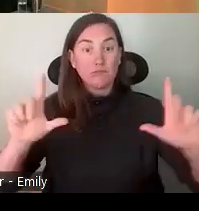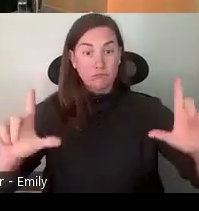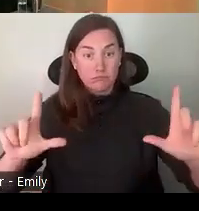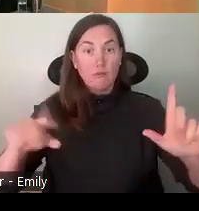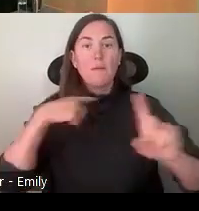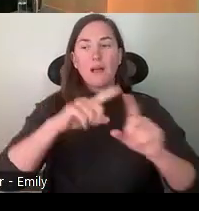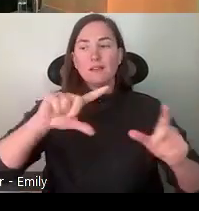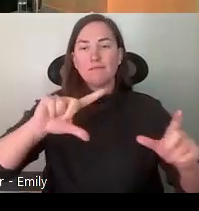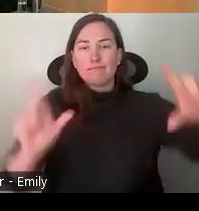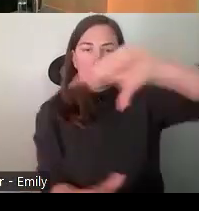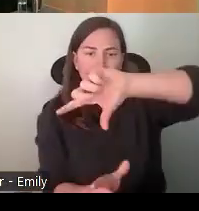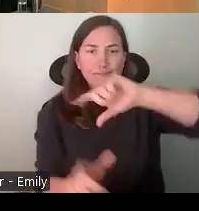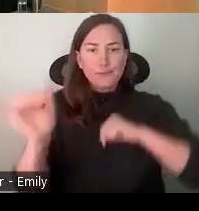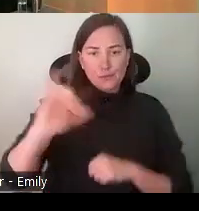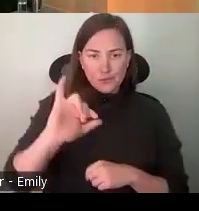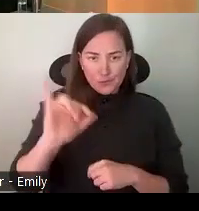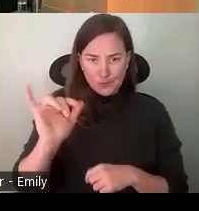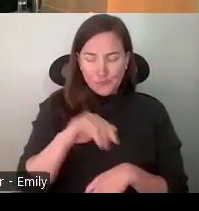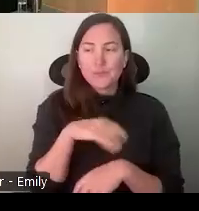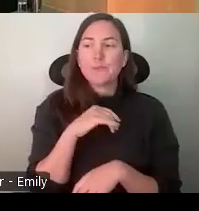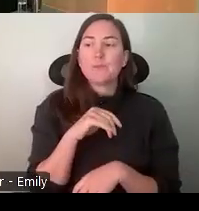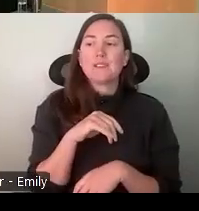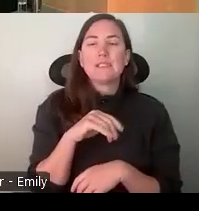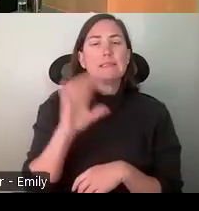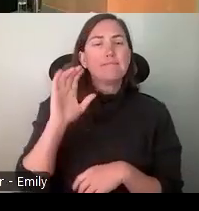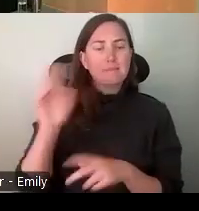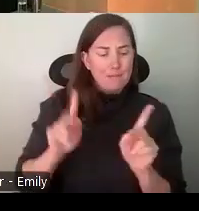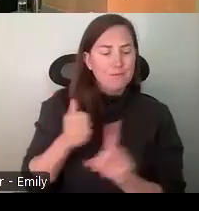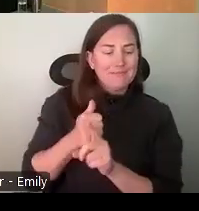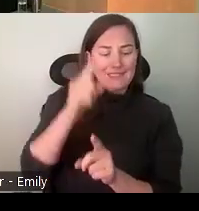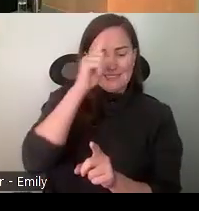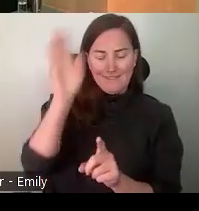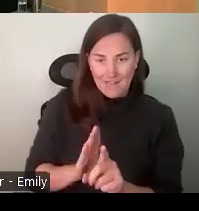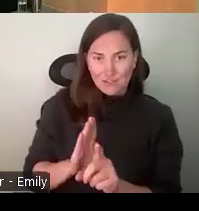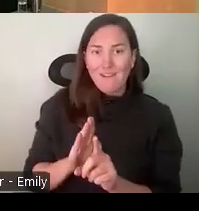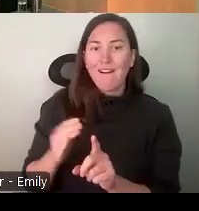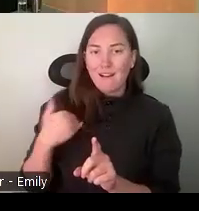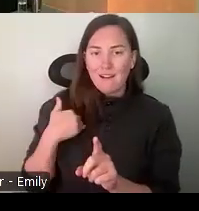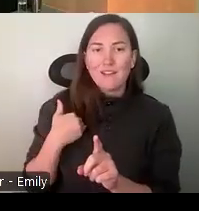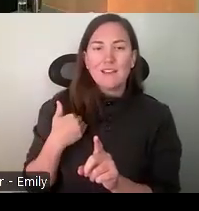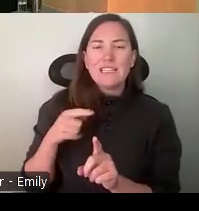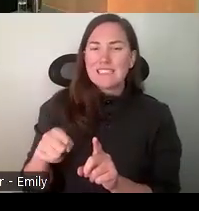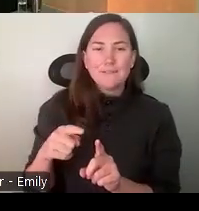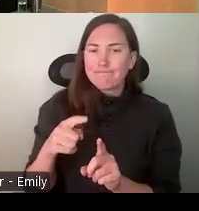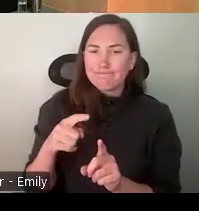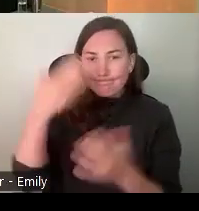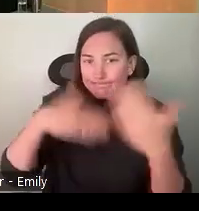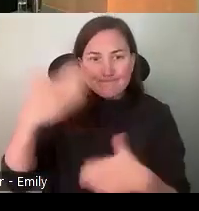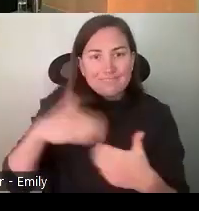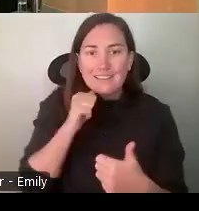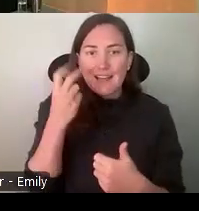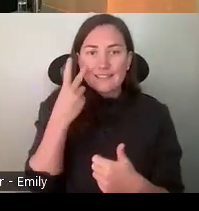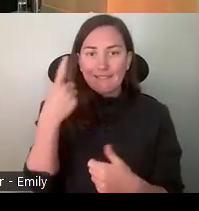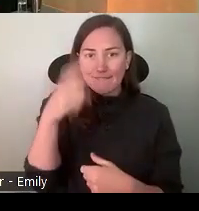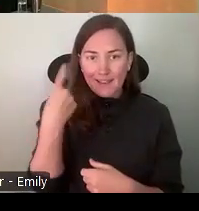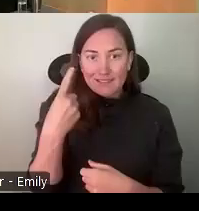inverted. And it's been shown that individuals with schizophrenia tend to report fewer faces than